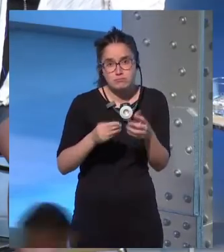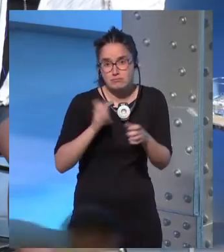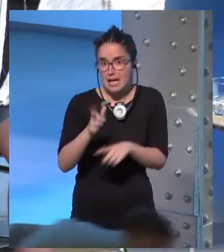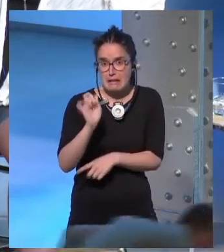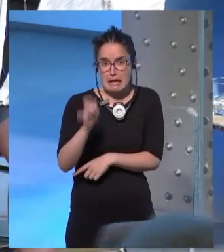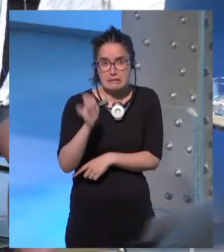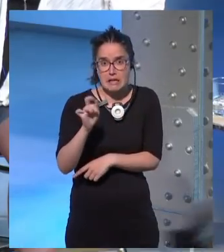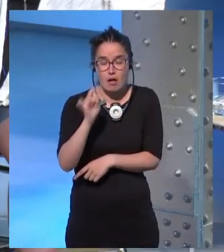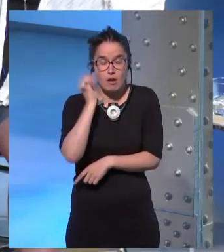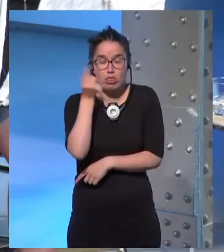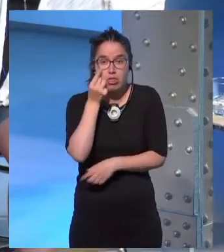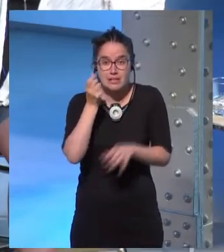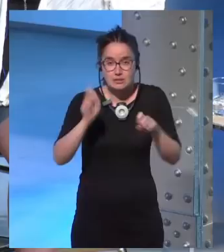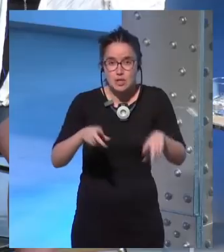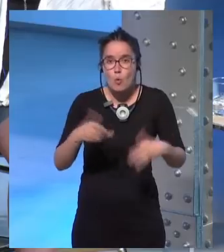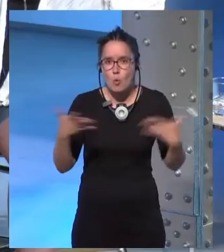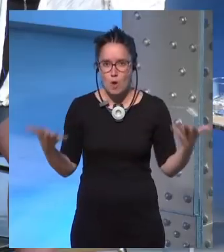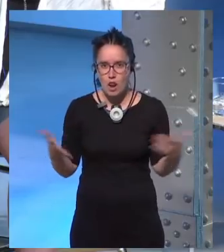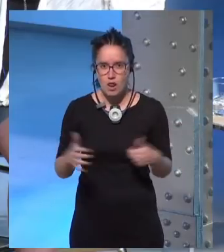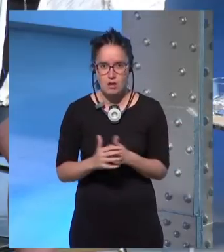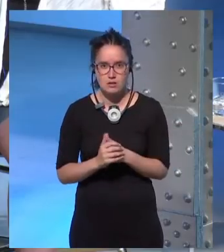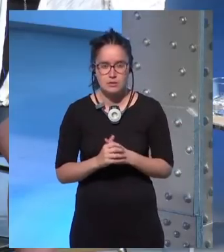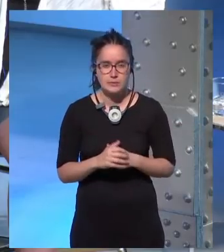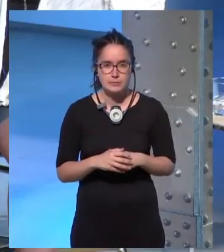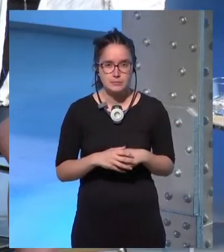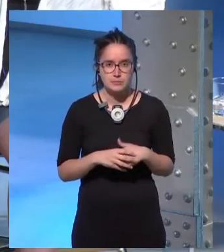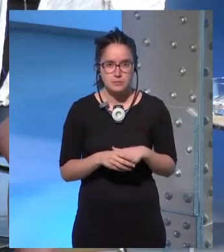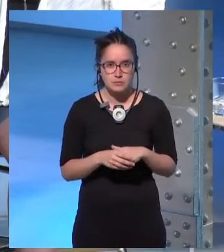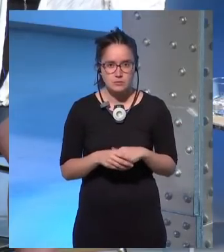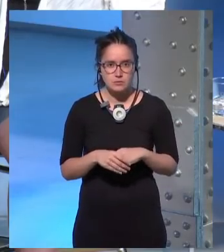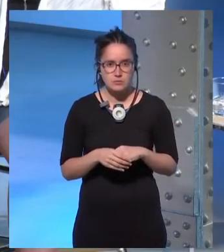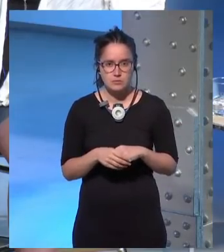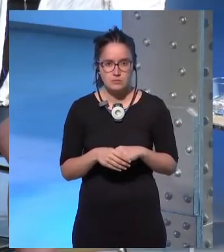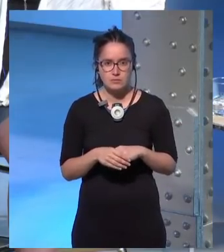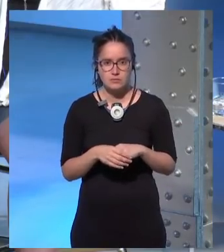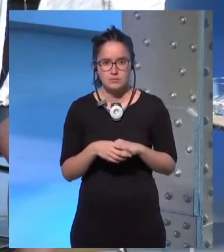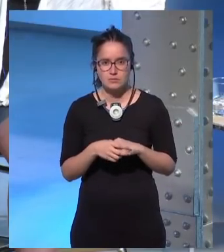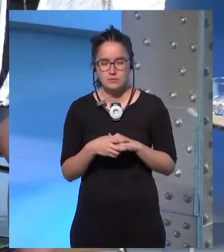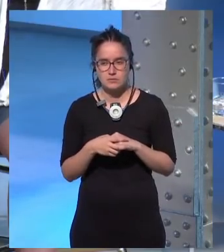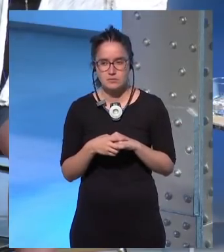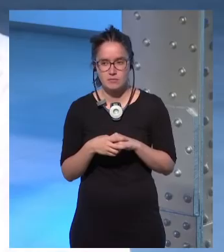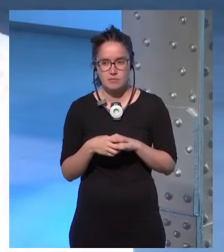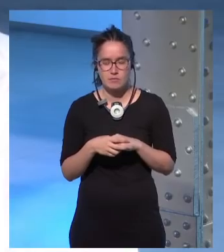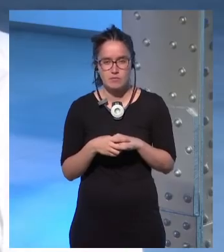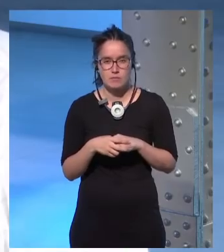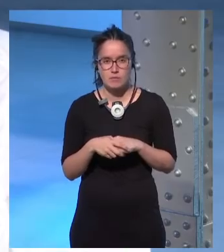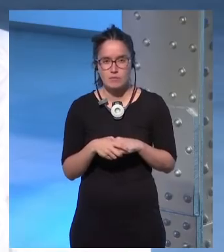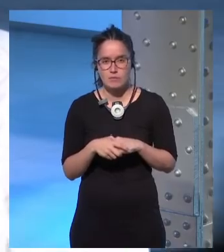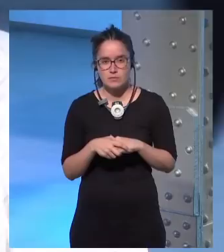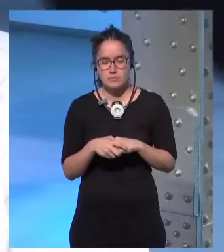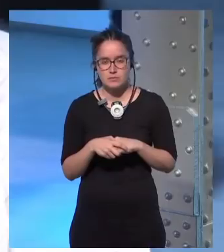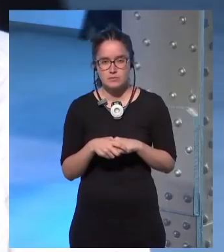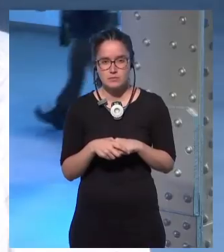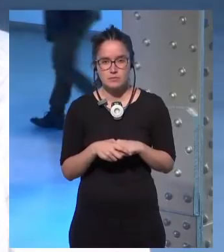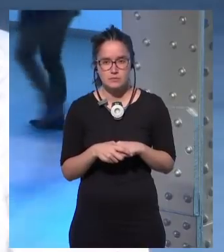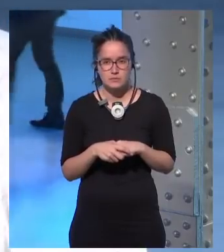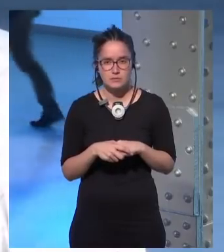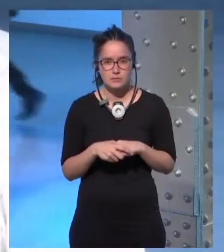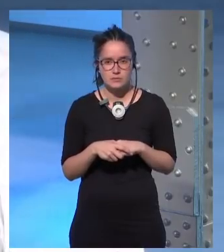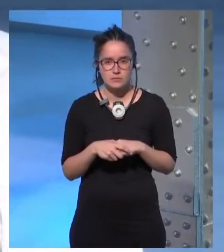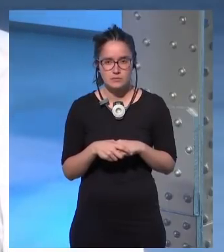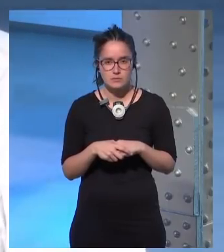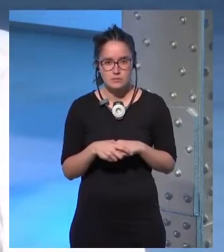we create a feminine character? What are the traps that we keep falling onto without realizing? I've had some